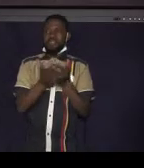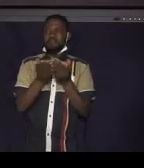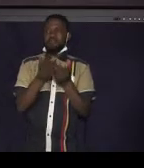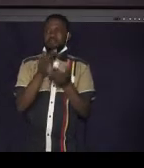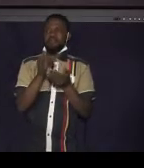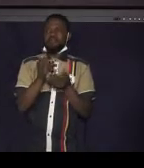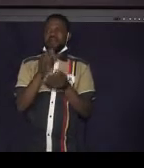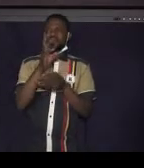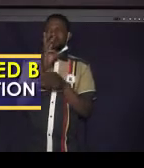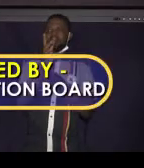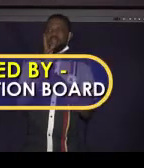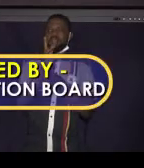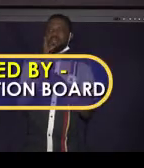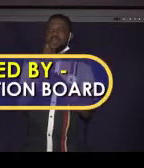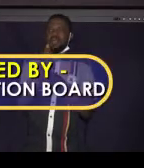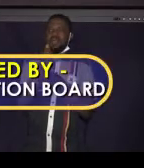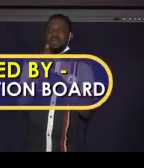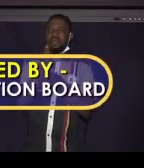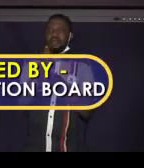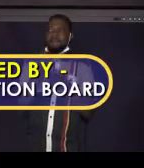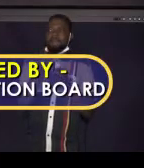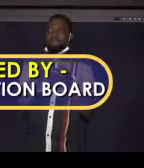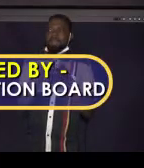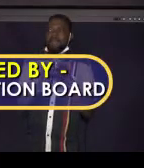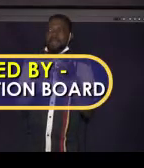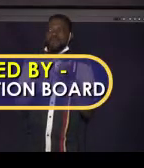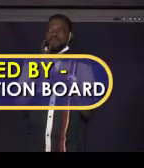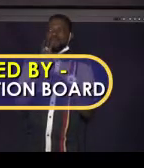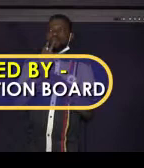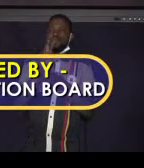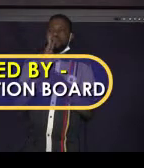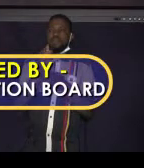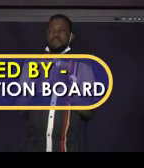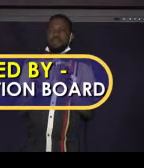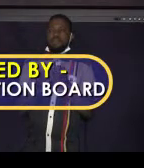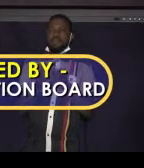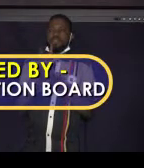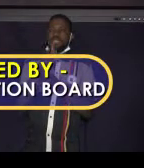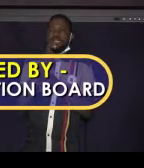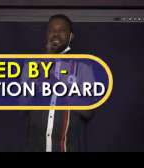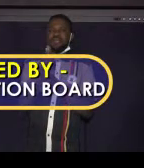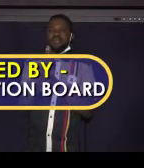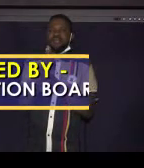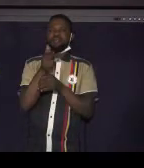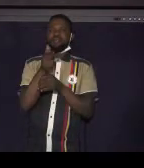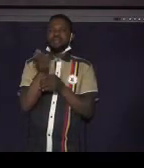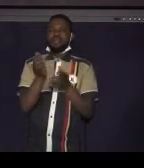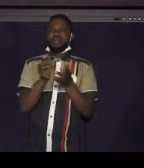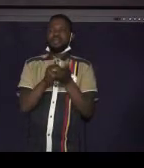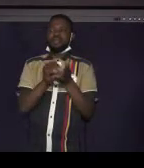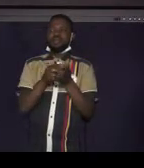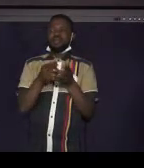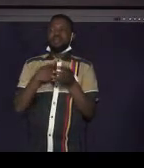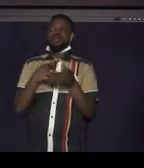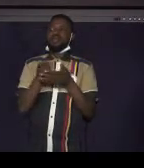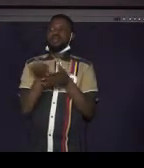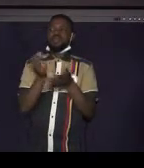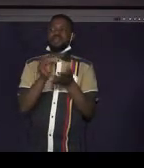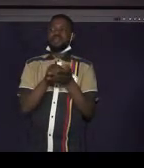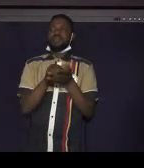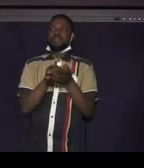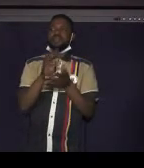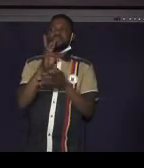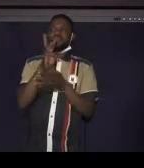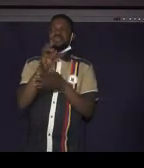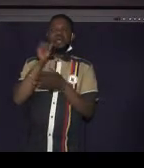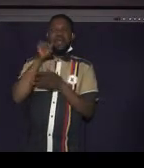simplify 6a minus 2b plus 3a. And so again, we rewrite the expression